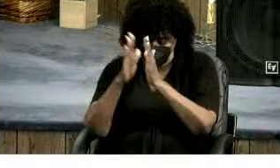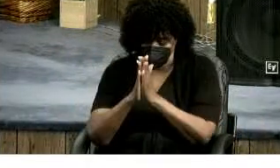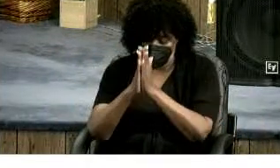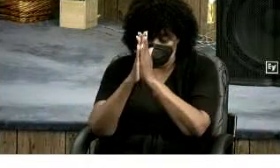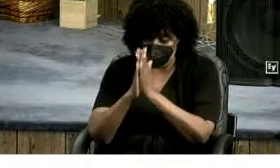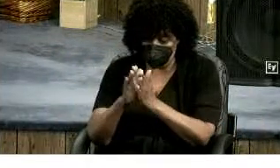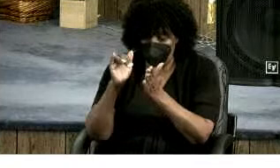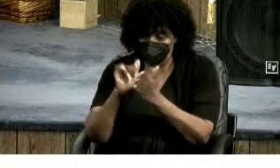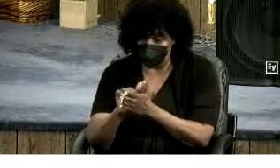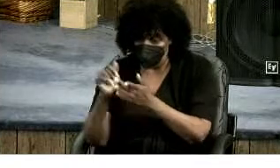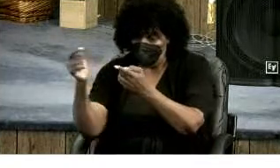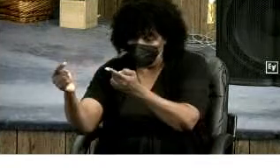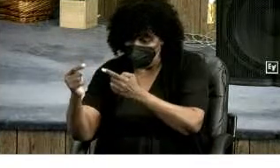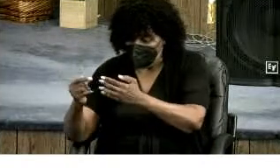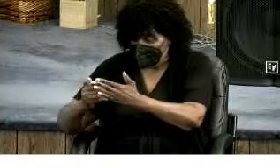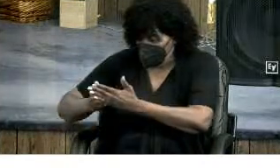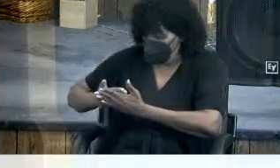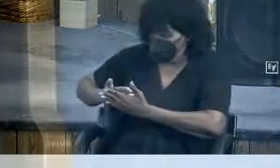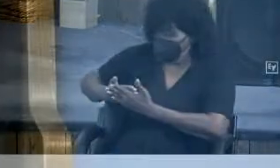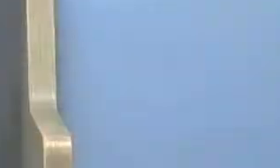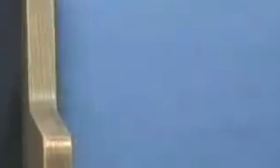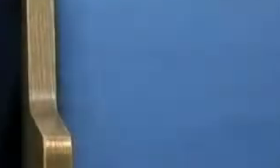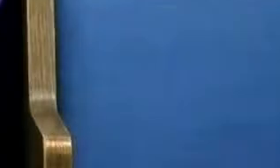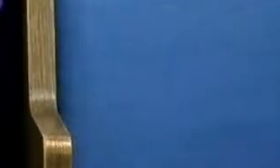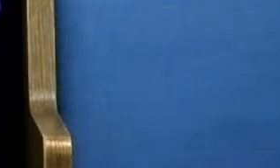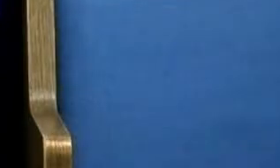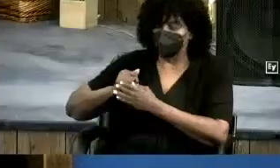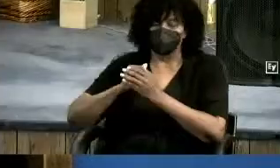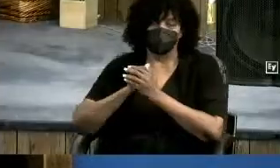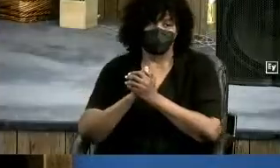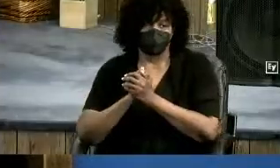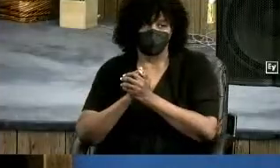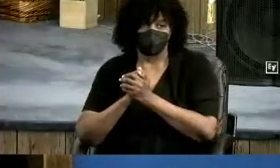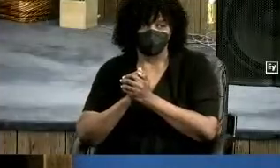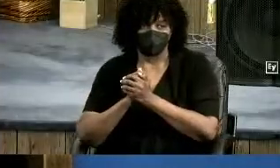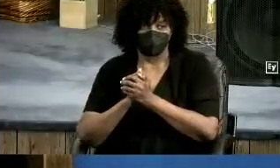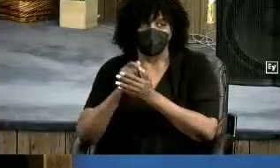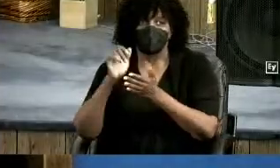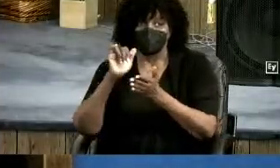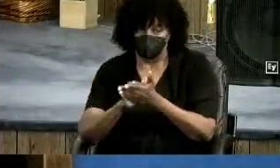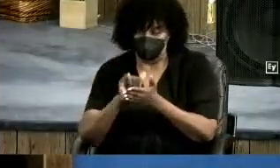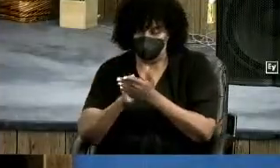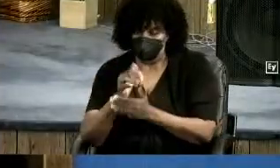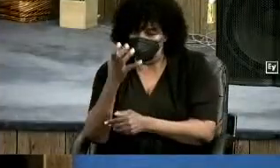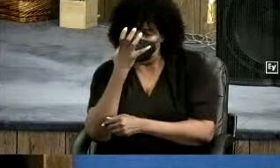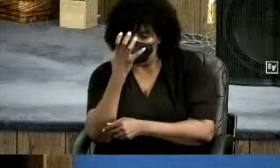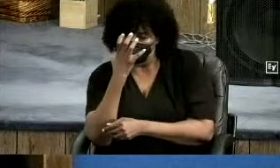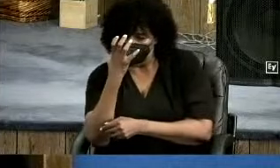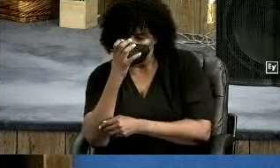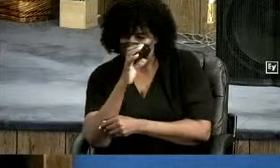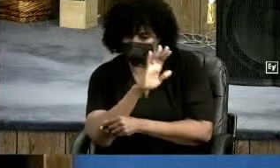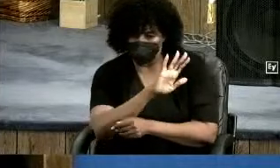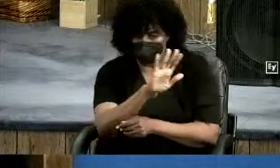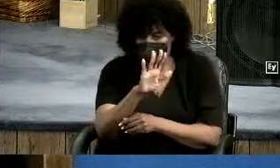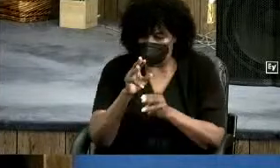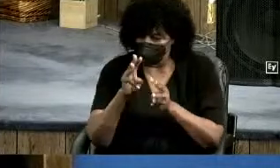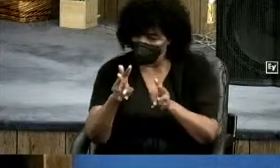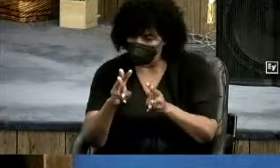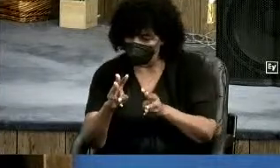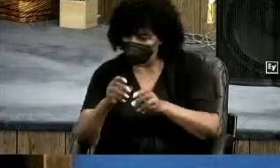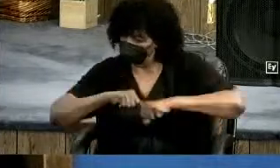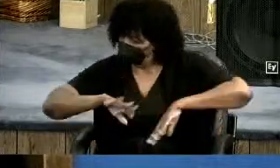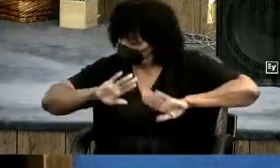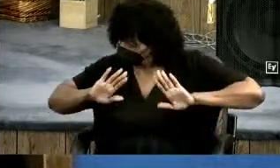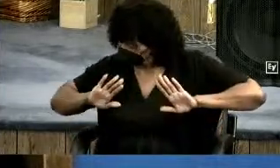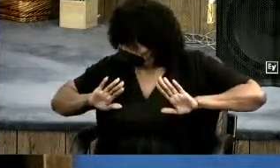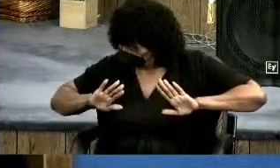praying that you come on over to this side of things. Bitterness don't have to be your lot. Anger don't have to be your lot. Give it to Jesus and you